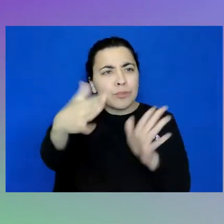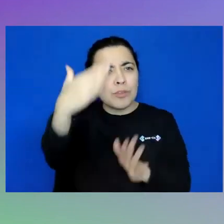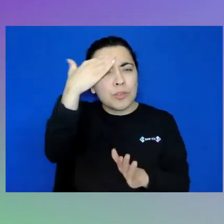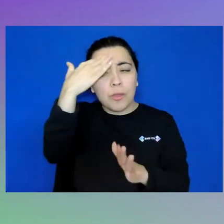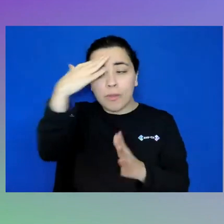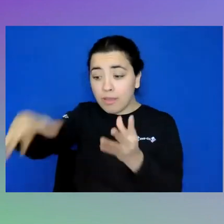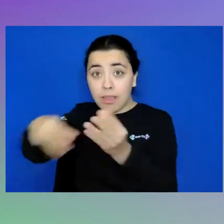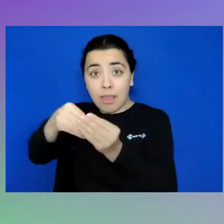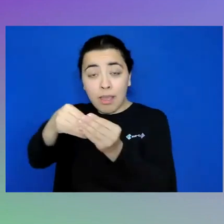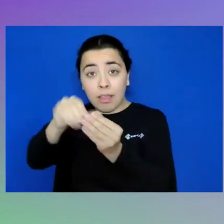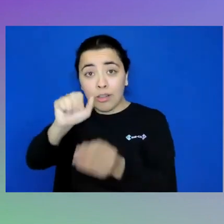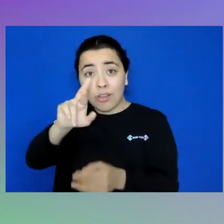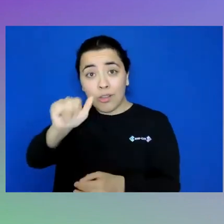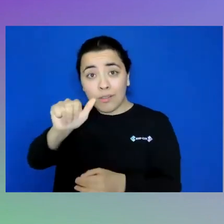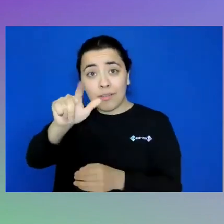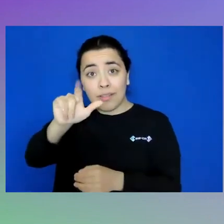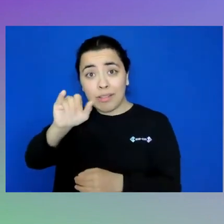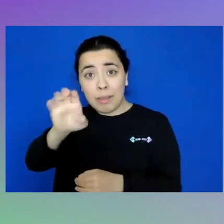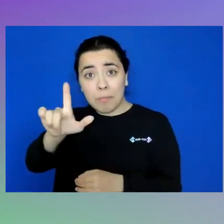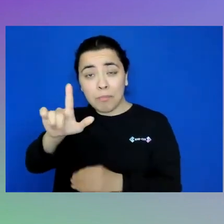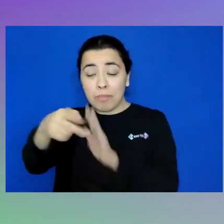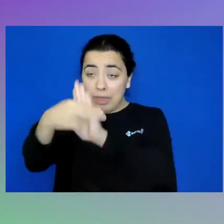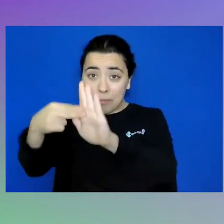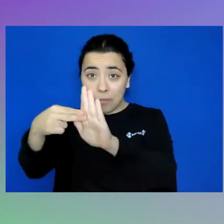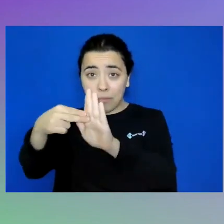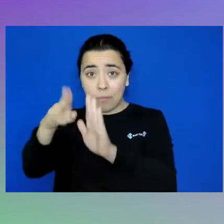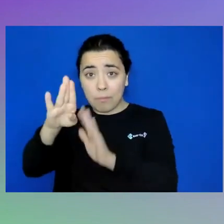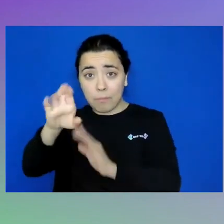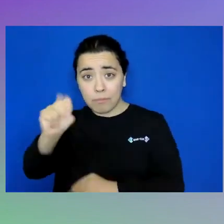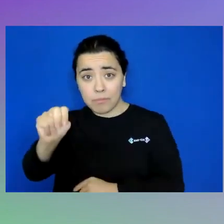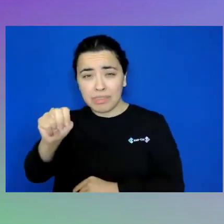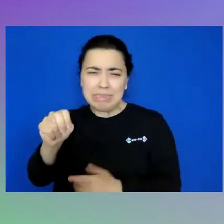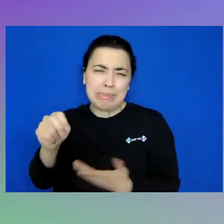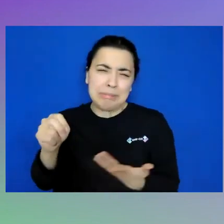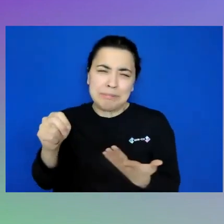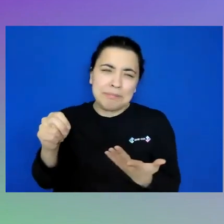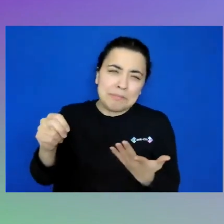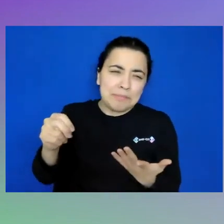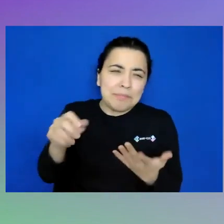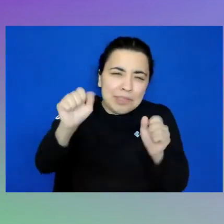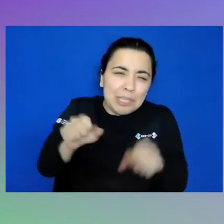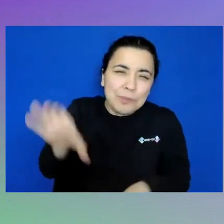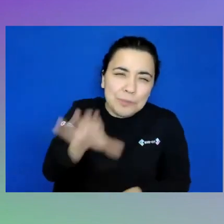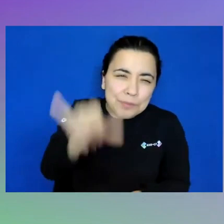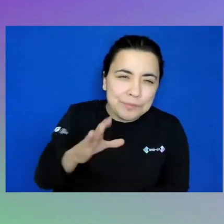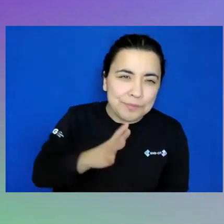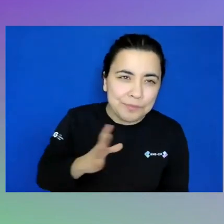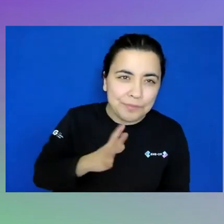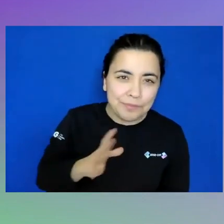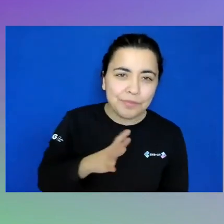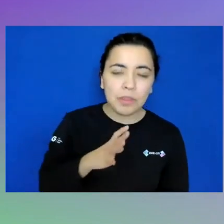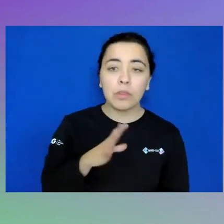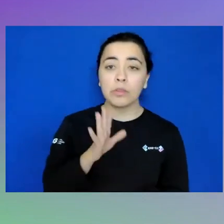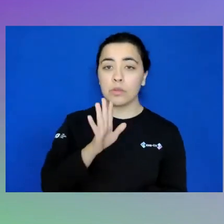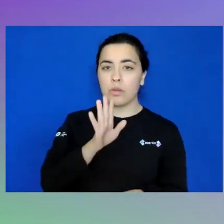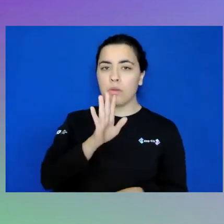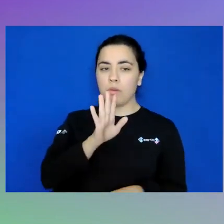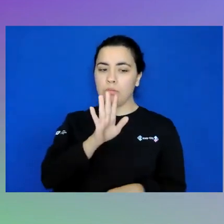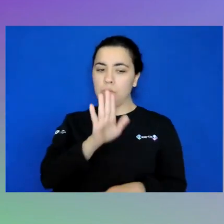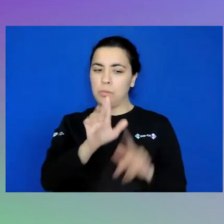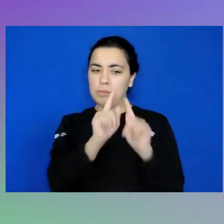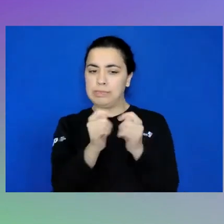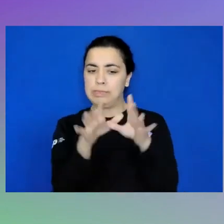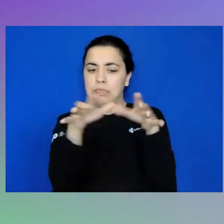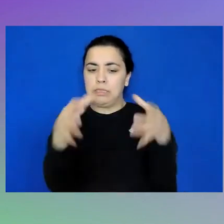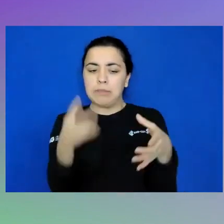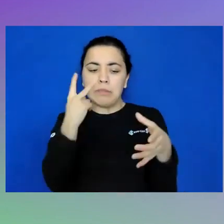step. So I think that where you start on your +1 journey depends on where your specific team is.